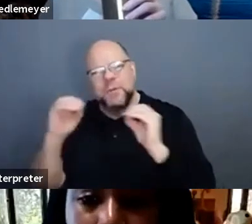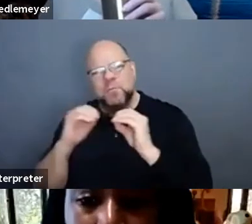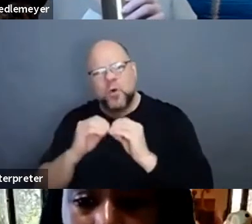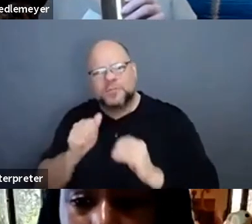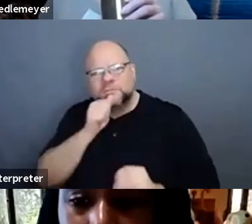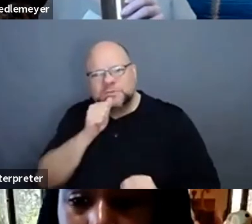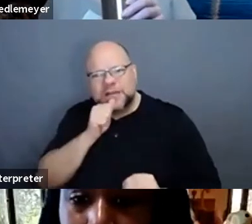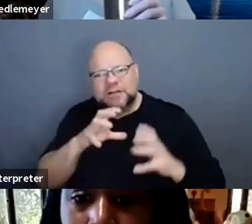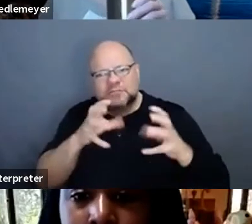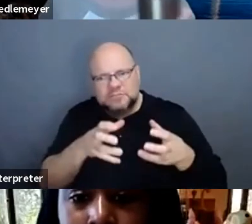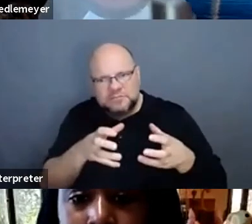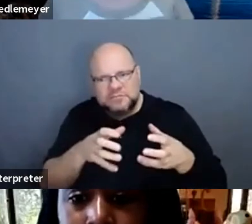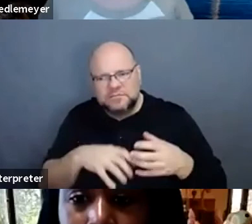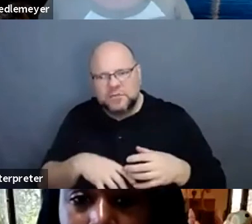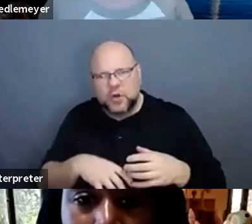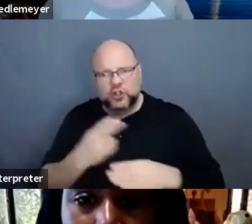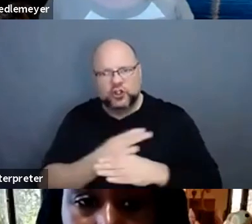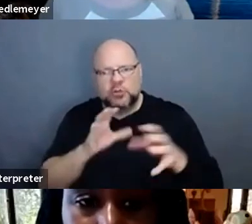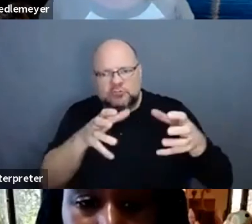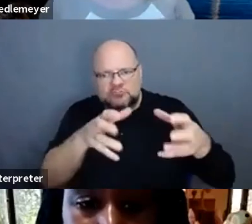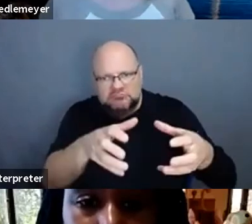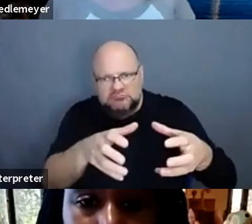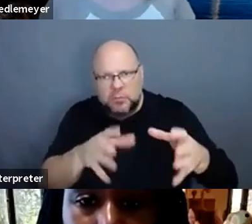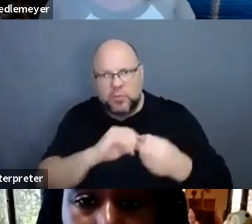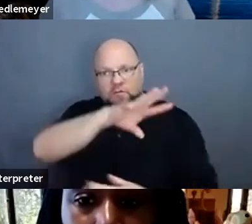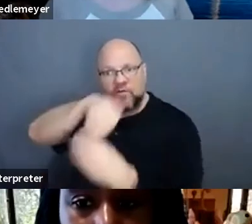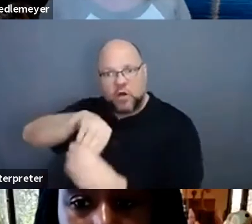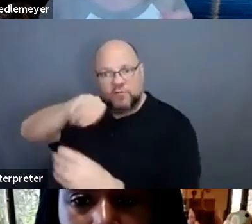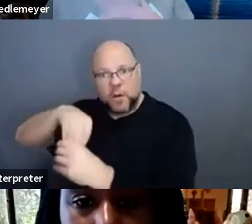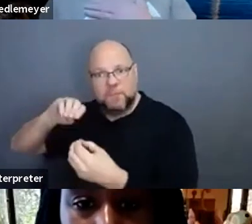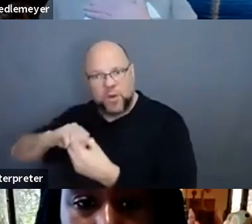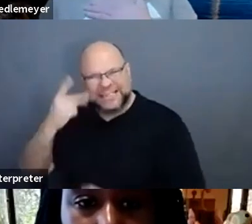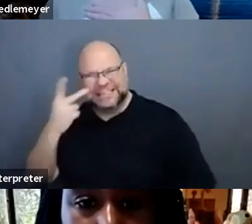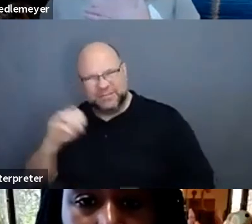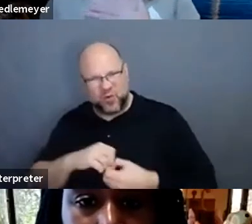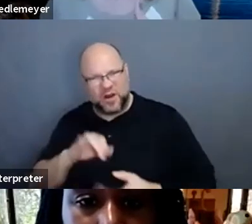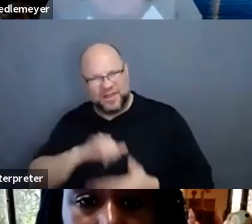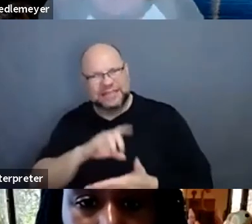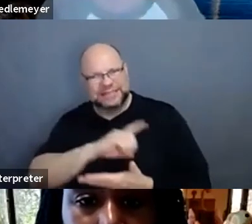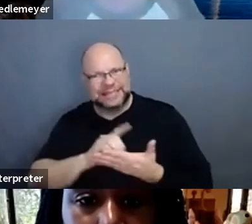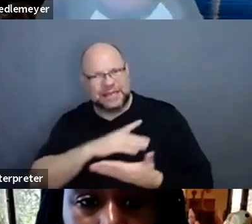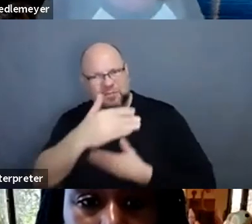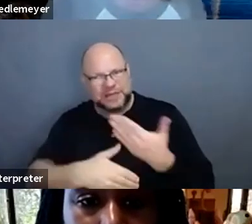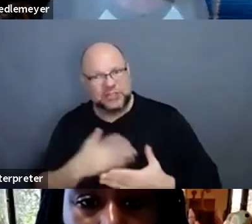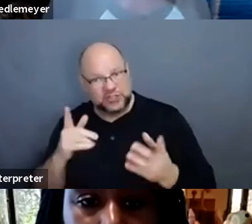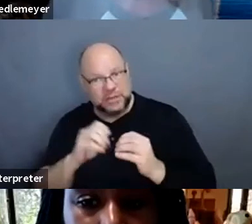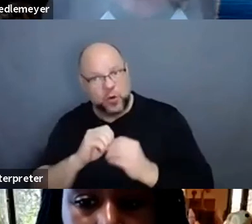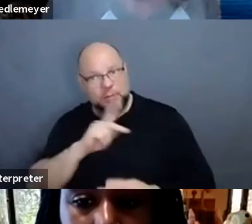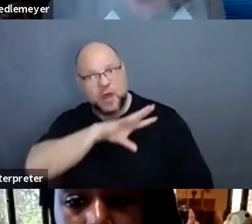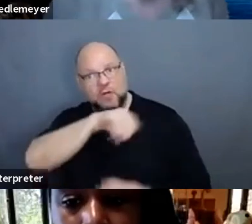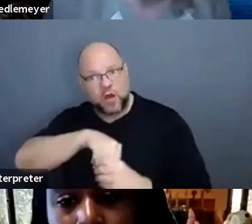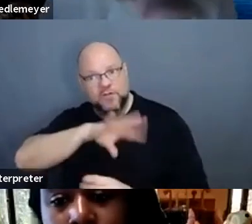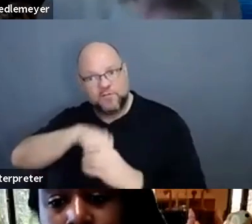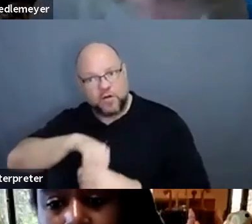private sector or consumer sector now getting involved with it. And that's what I'm saying now, exactly with the design process, because you're seeing more people getting involved and you're